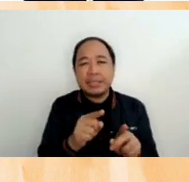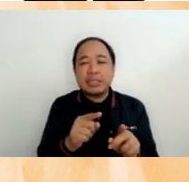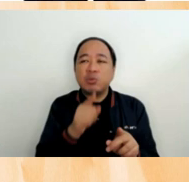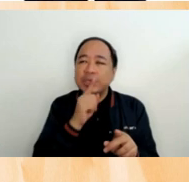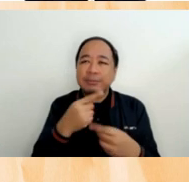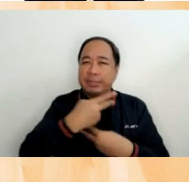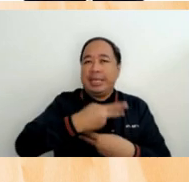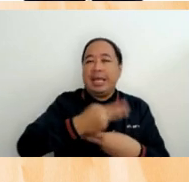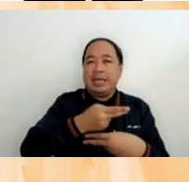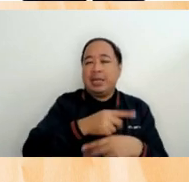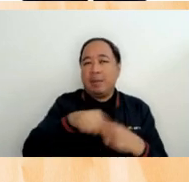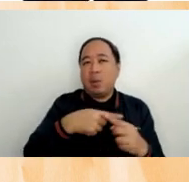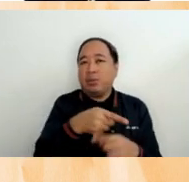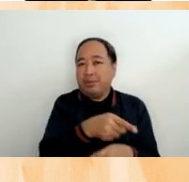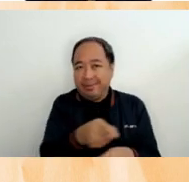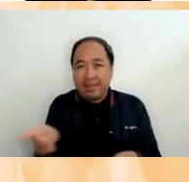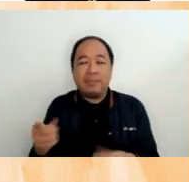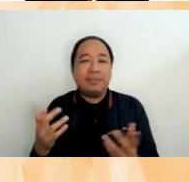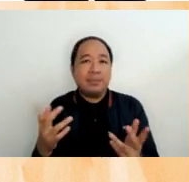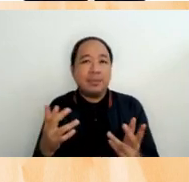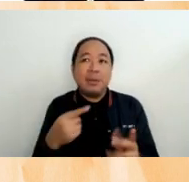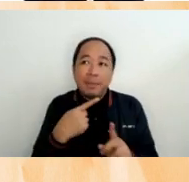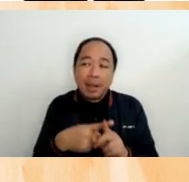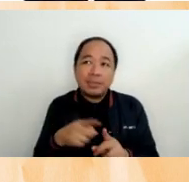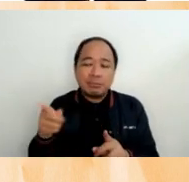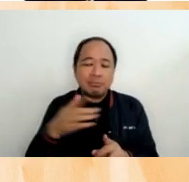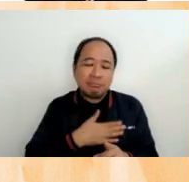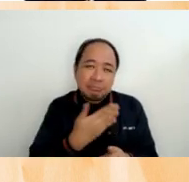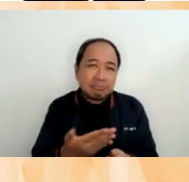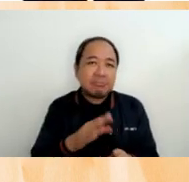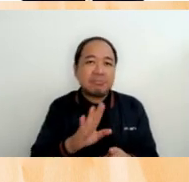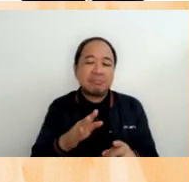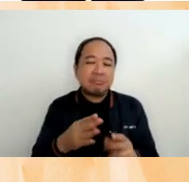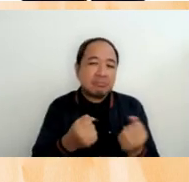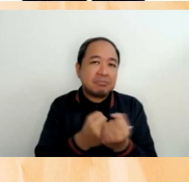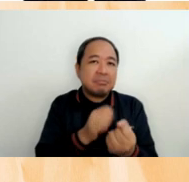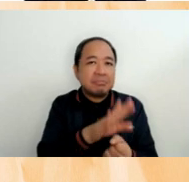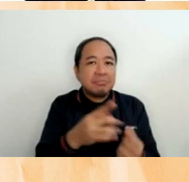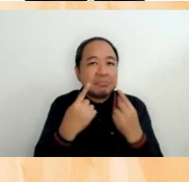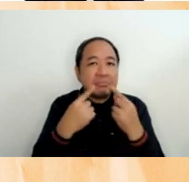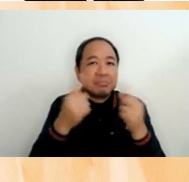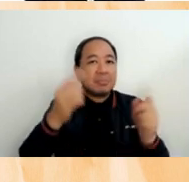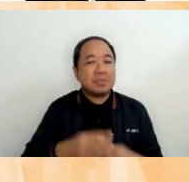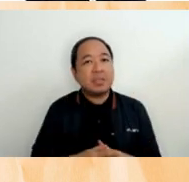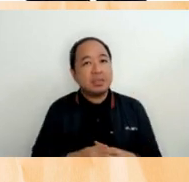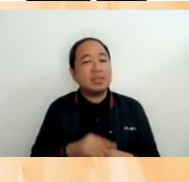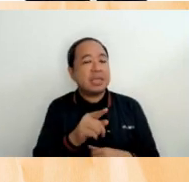of school connectedness. This is a key contributor to mental health. When